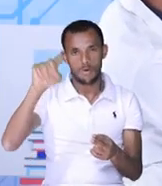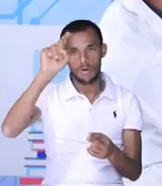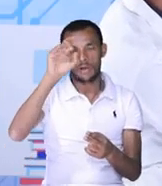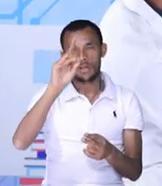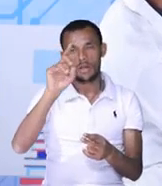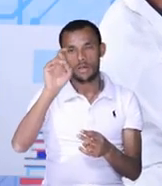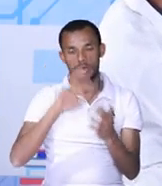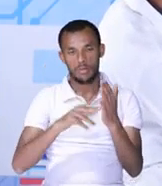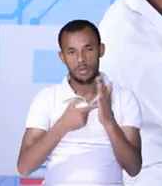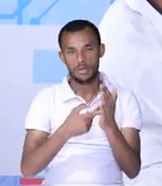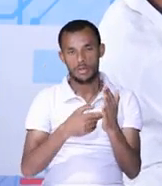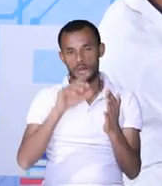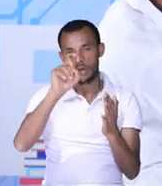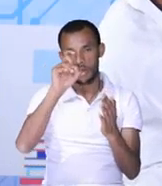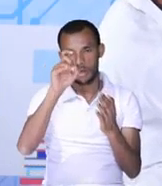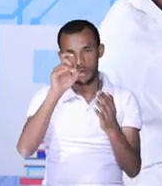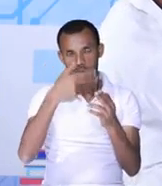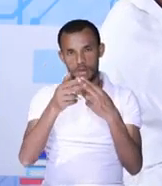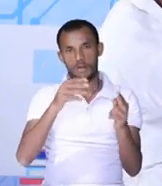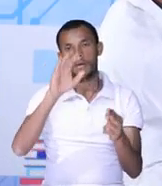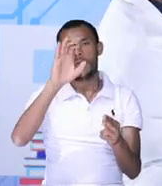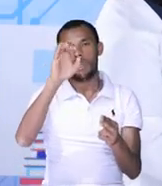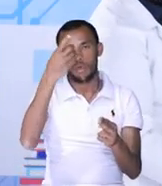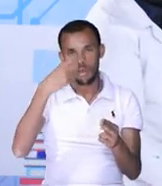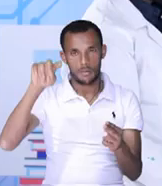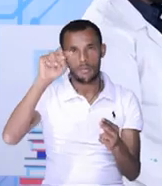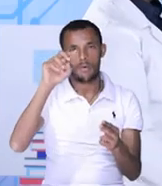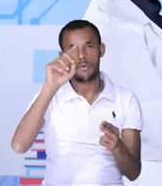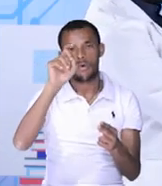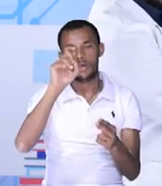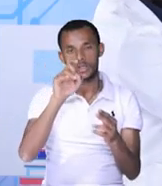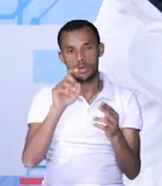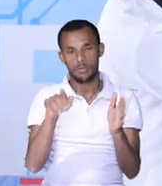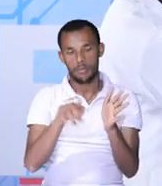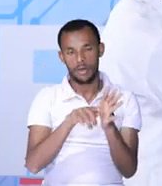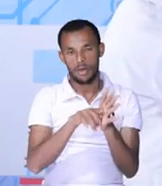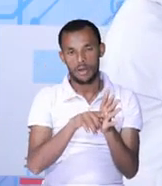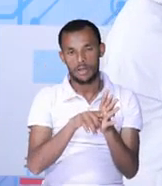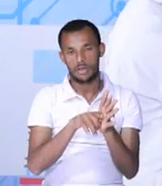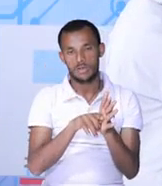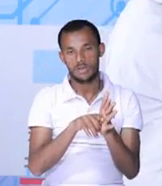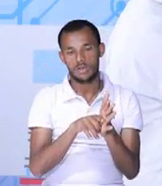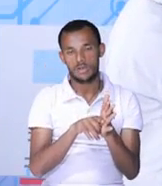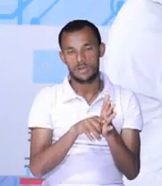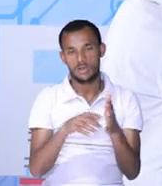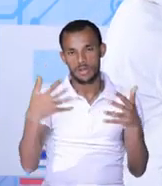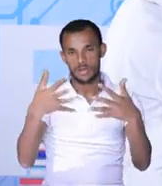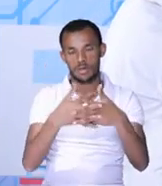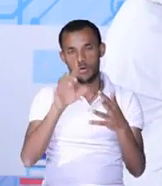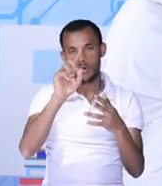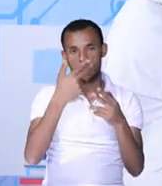of the two, that is this x times e raised to x minus the integral of